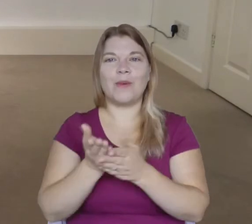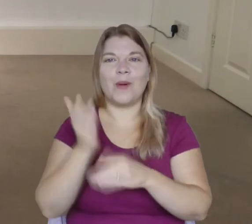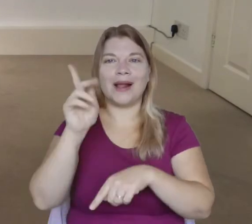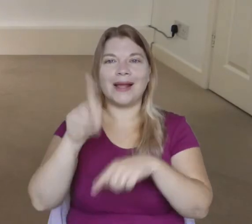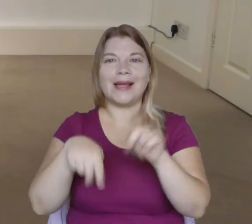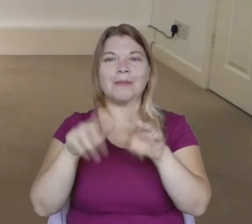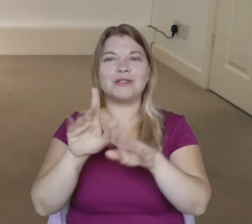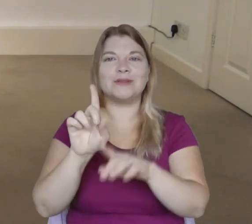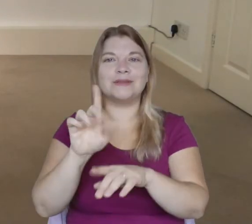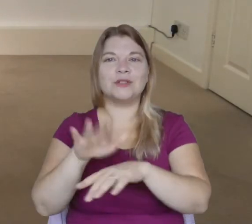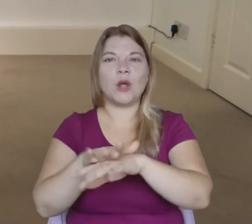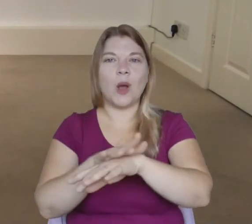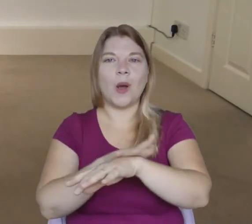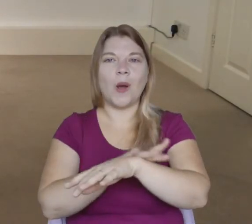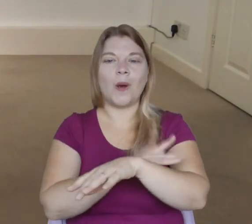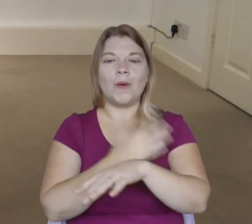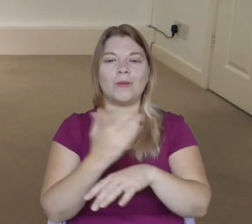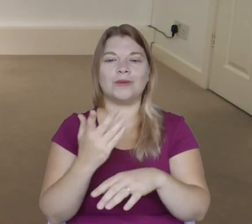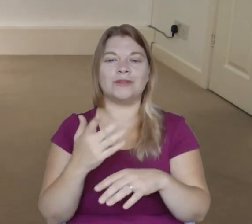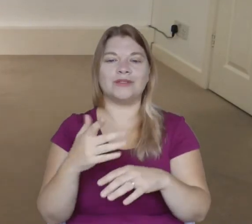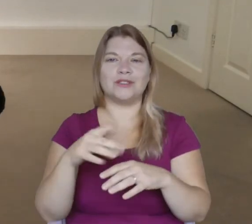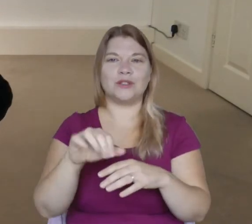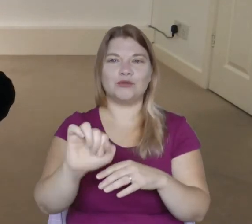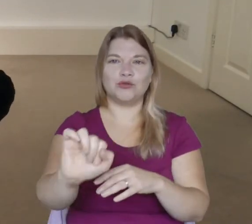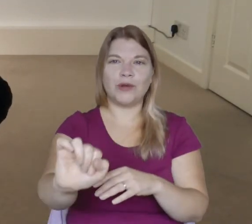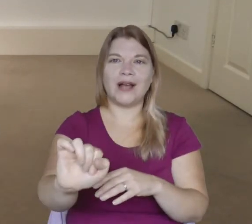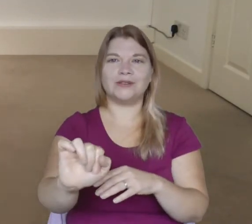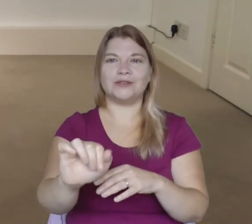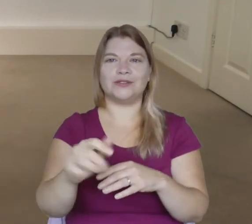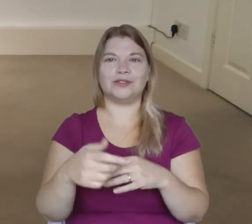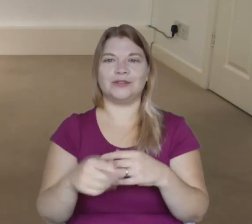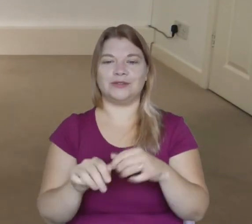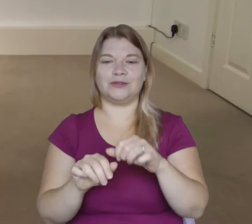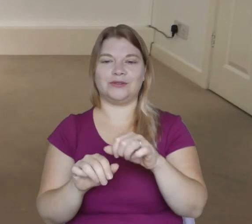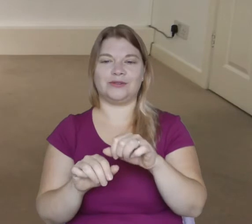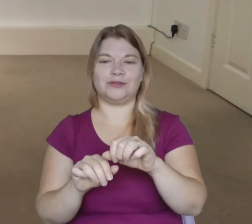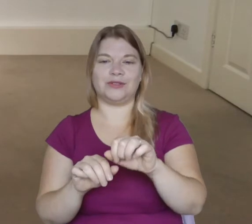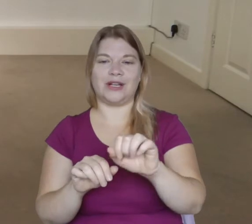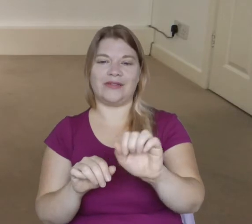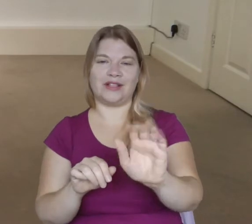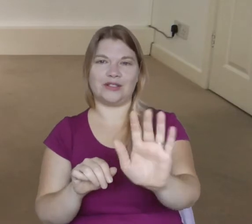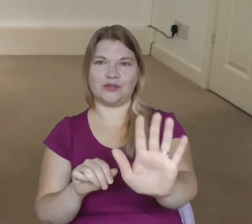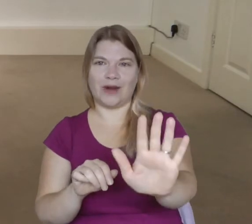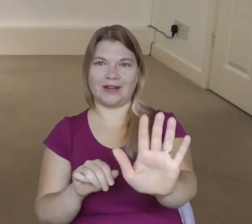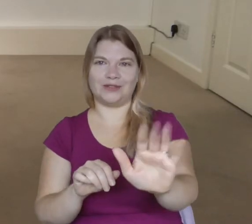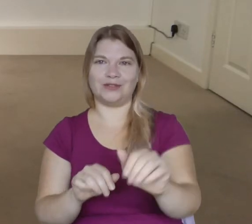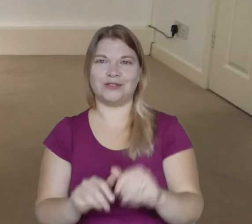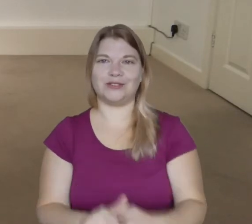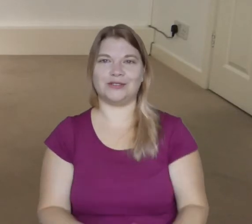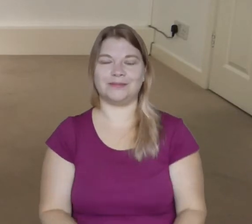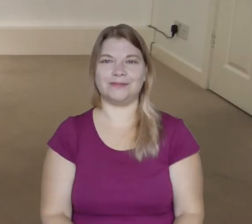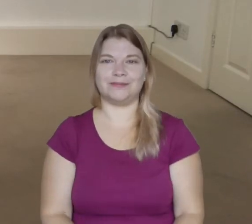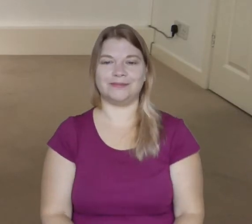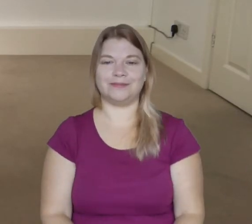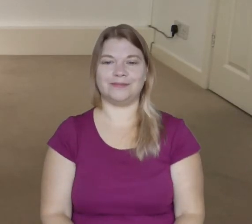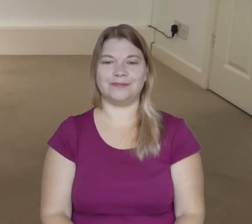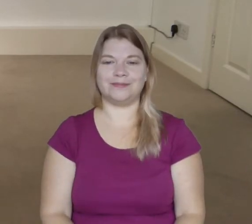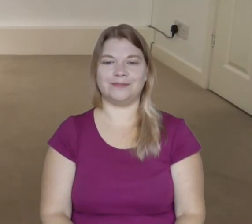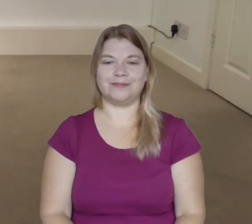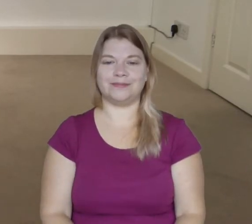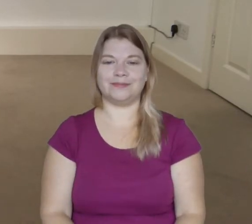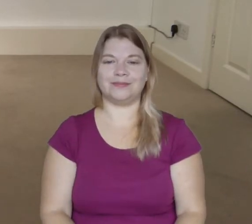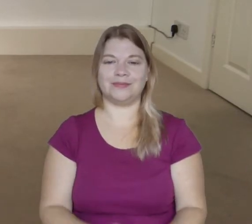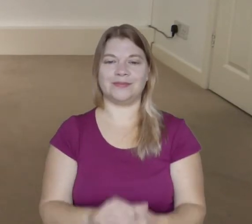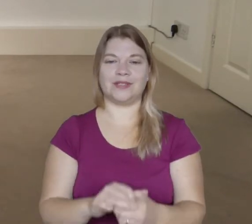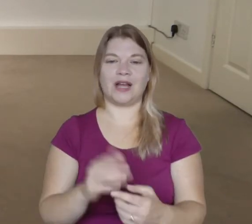slowly. Stretching one leg forwards, lifting the leg up off the floor, lifting the foot up off the floor at a time. And then